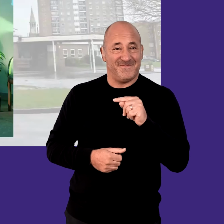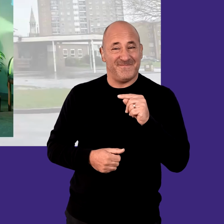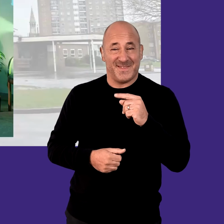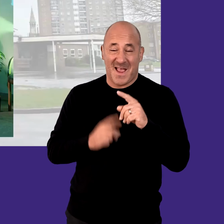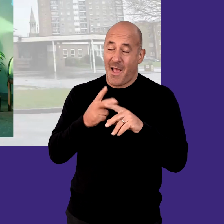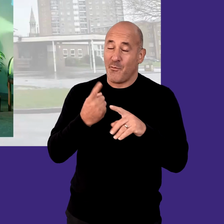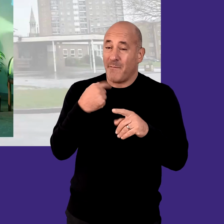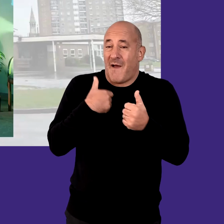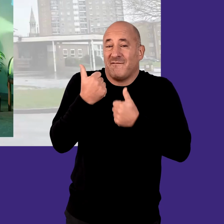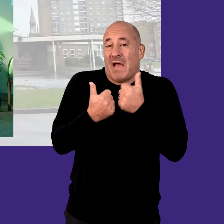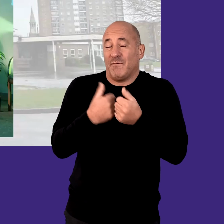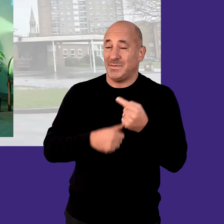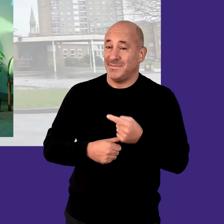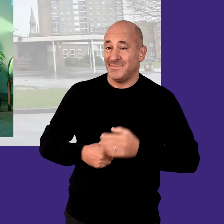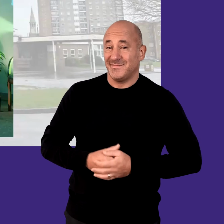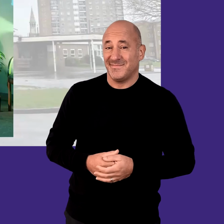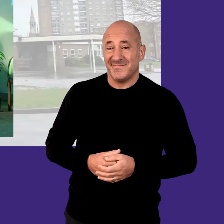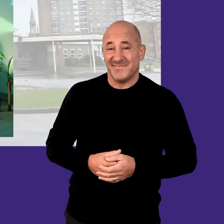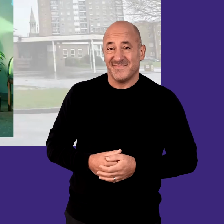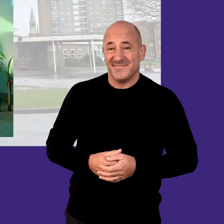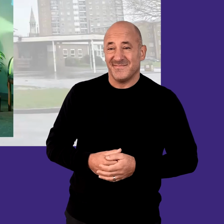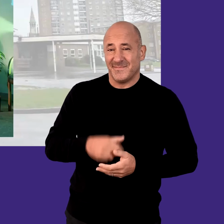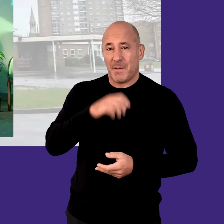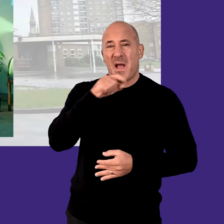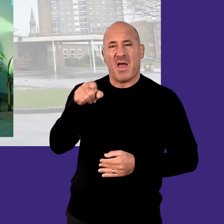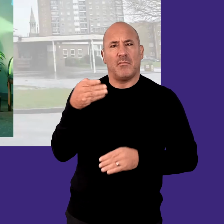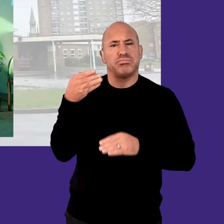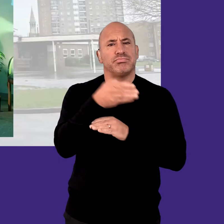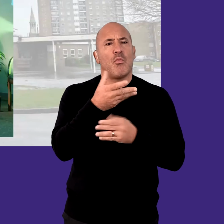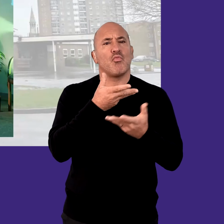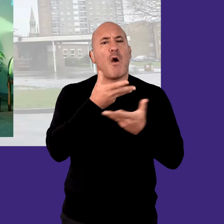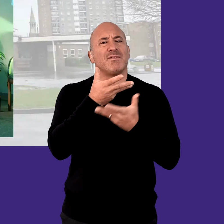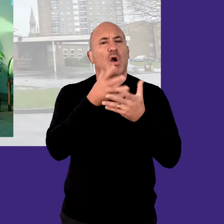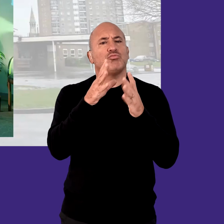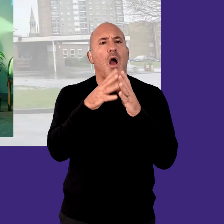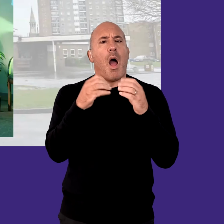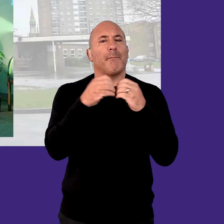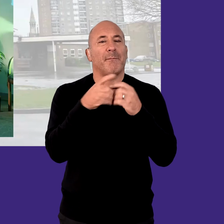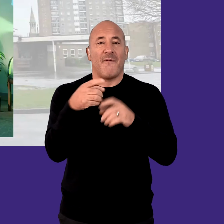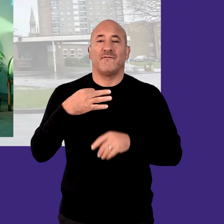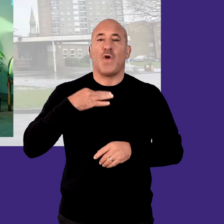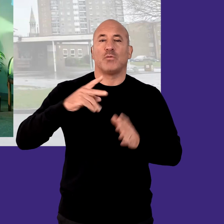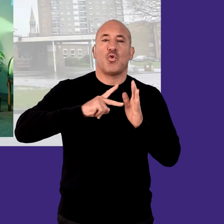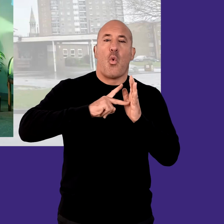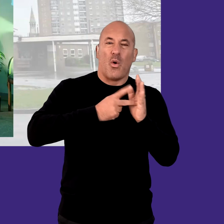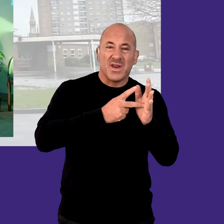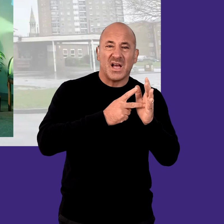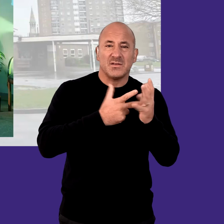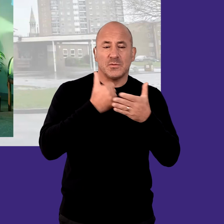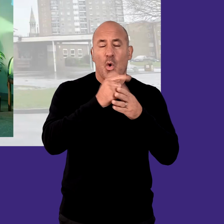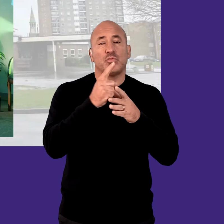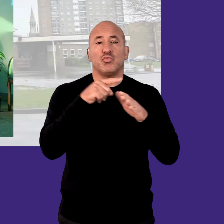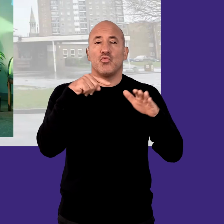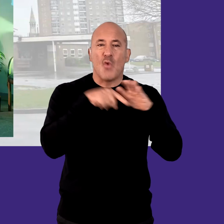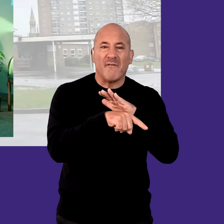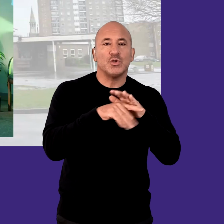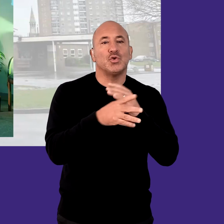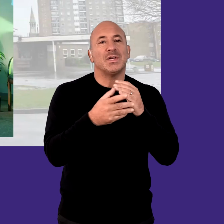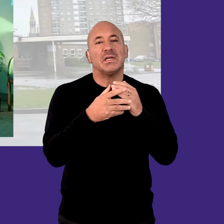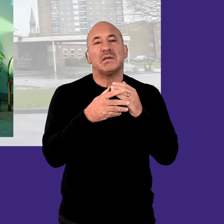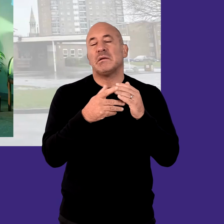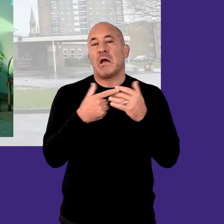This particular image, again, is one of my favourites. So this gentleman attends the Conversation Club, which is a voluntary organisation on